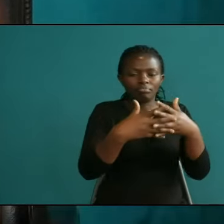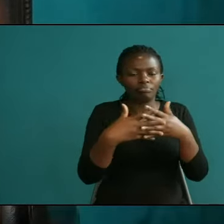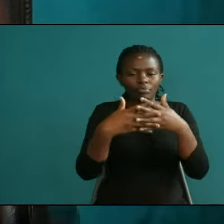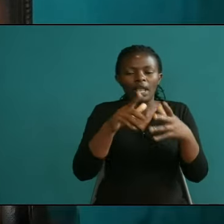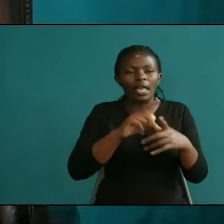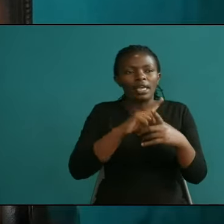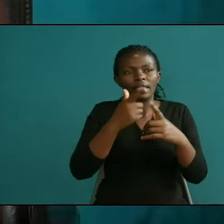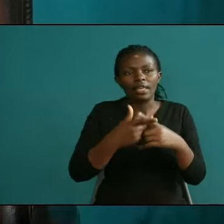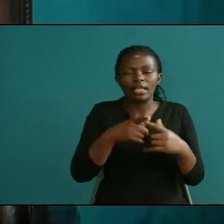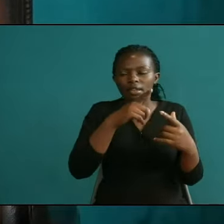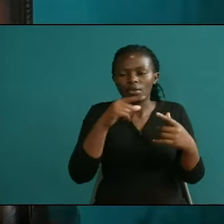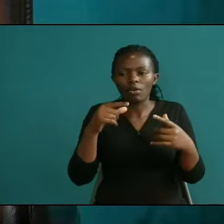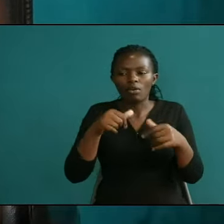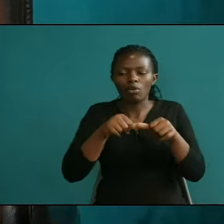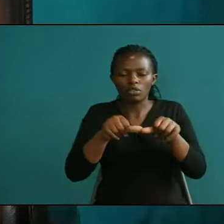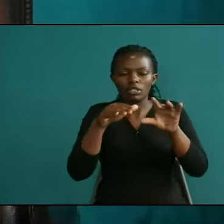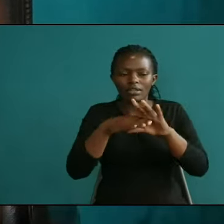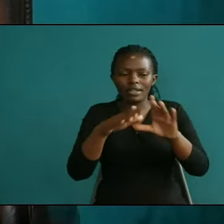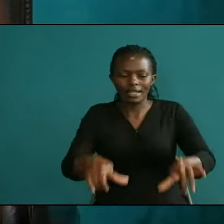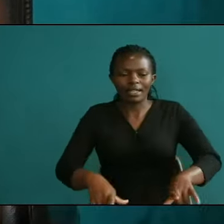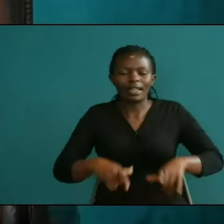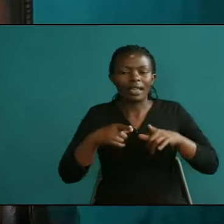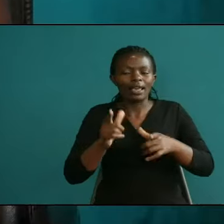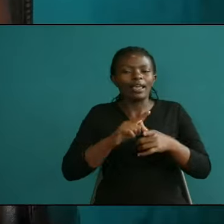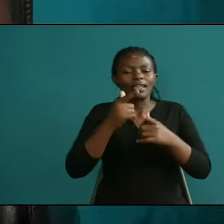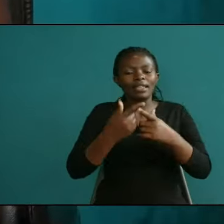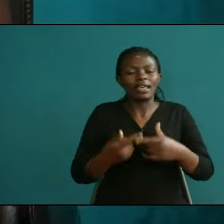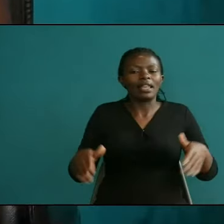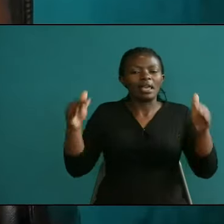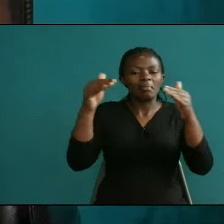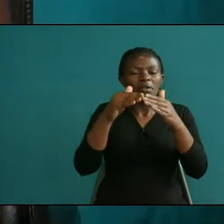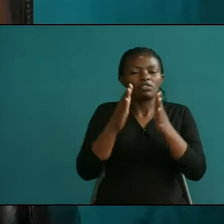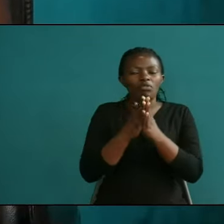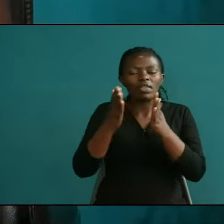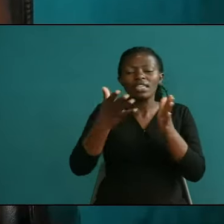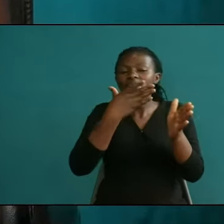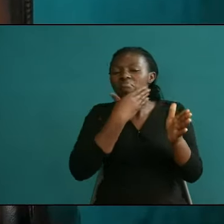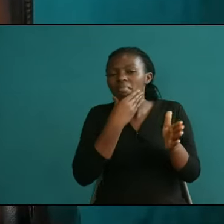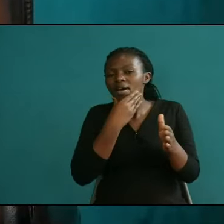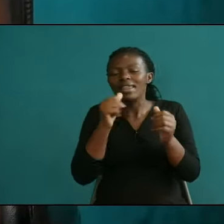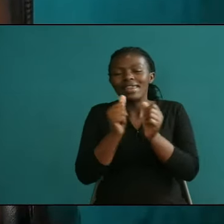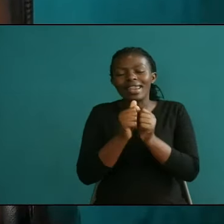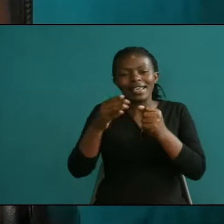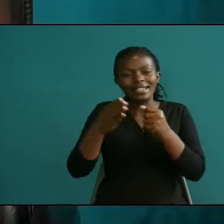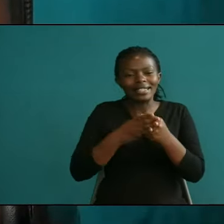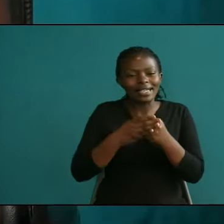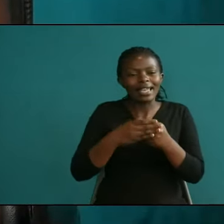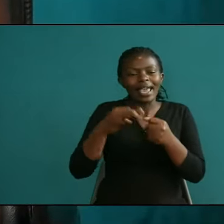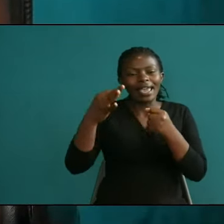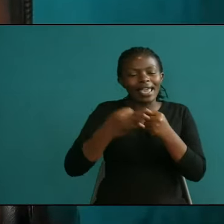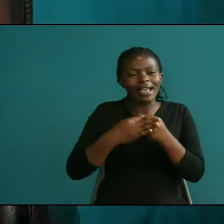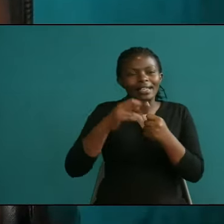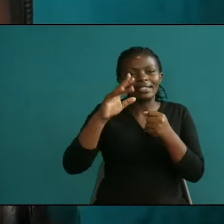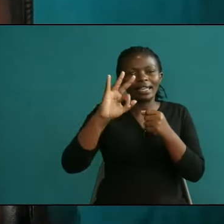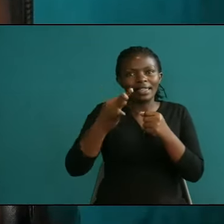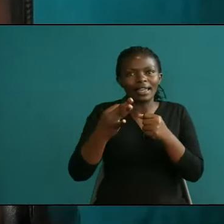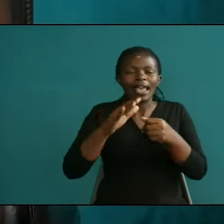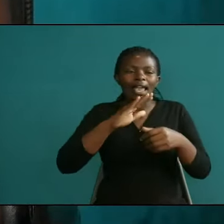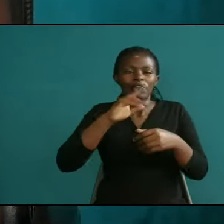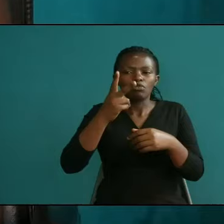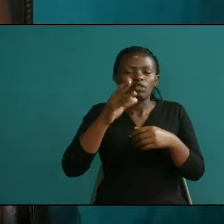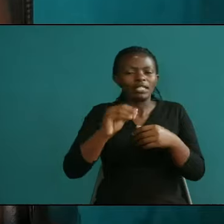a life on a dairy farm where she had met him now in 1983, 20 years after his sentence, after his